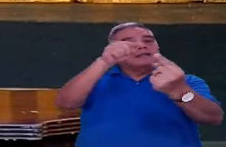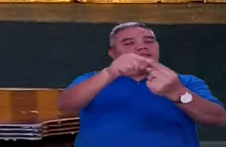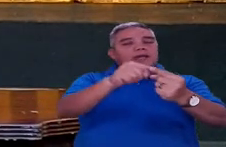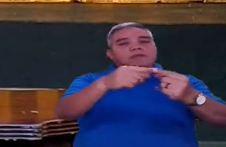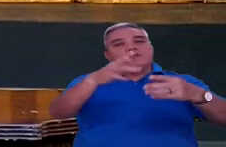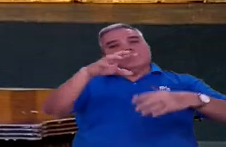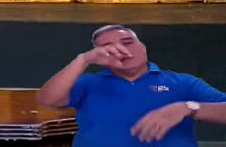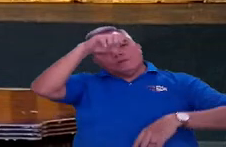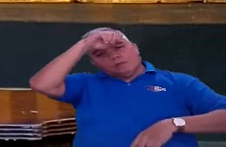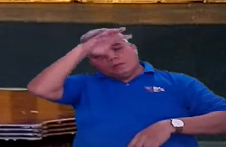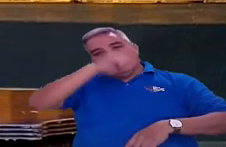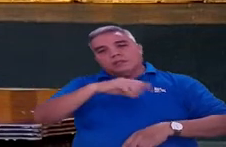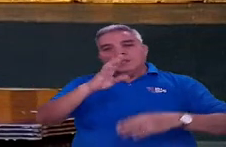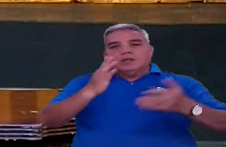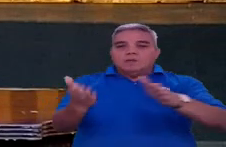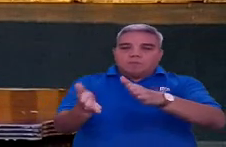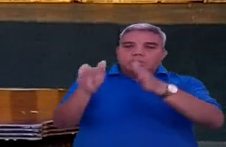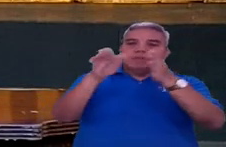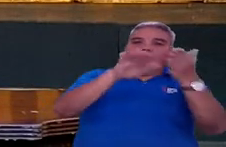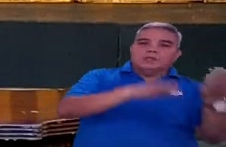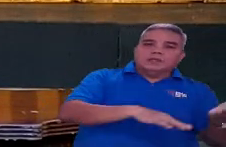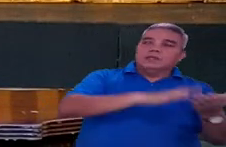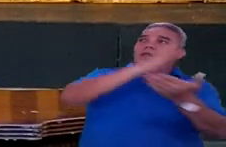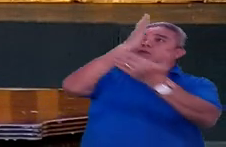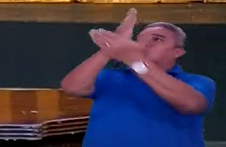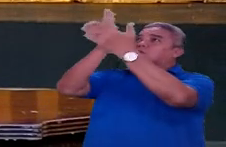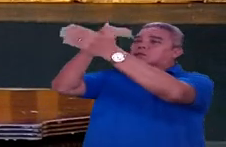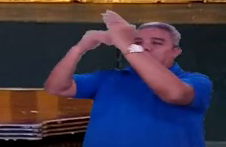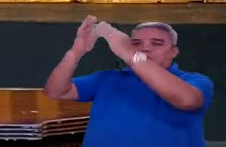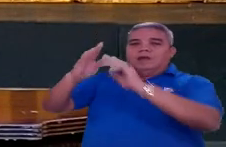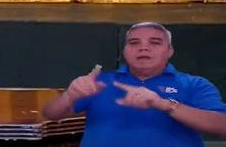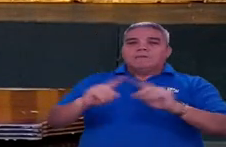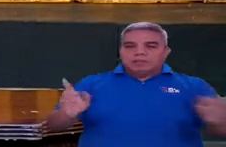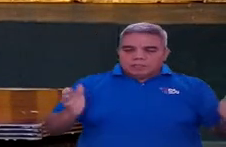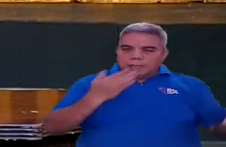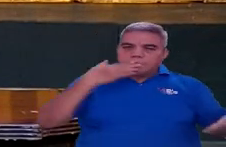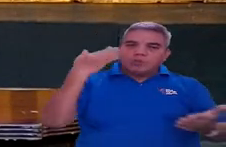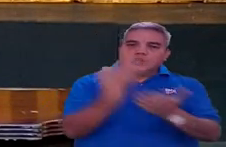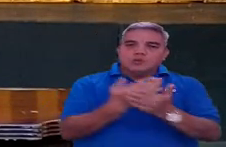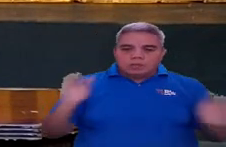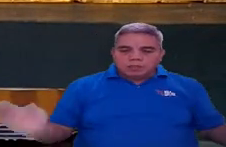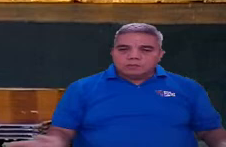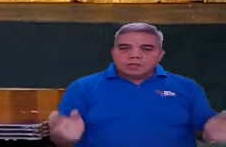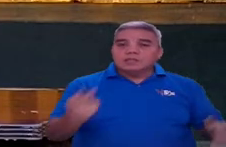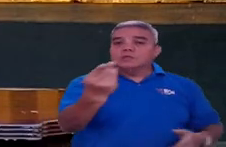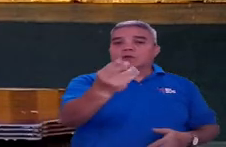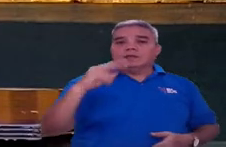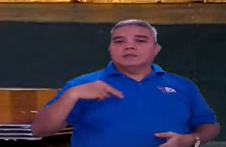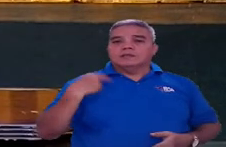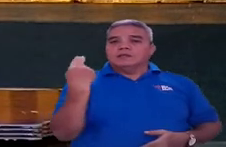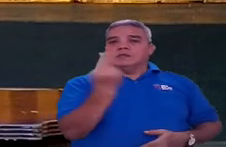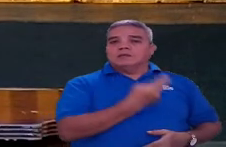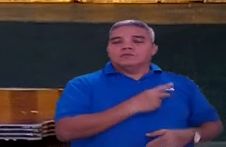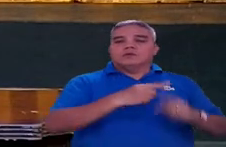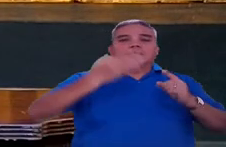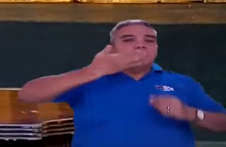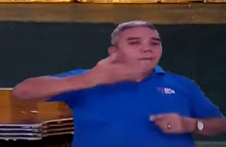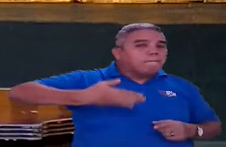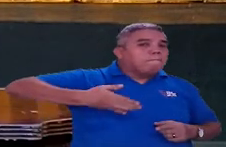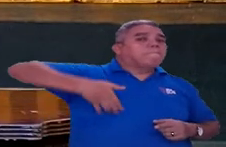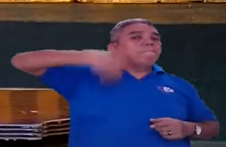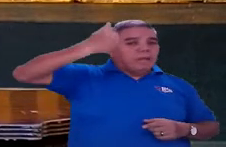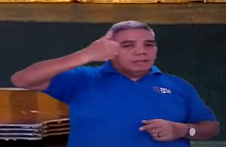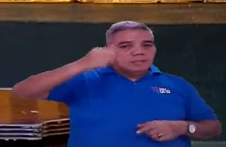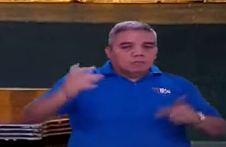retire, until we are promoted to the Lord. Magkikisunod, there's still a challenge for us to really do everything that we can, to the best we